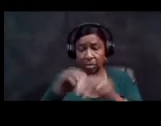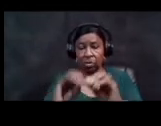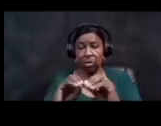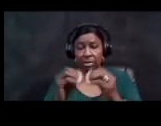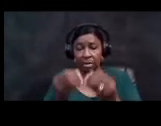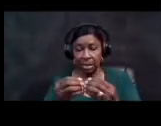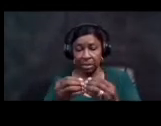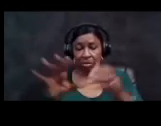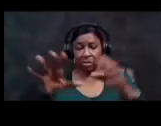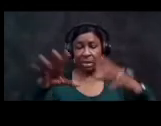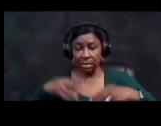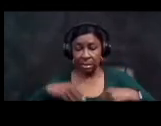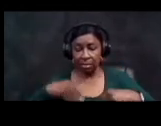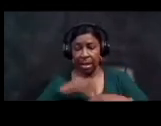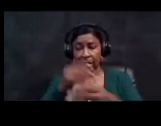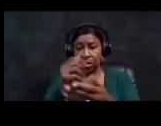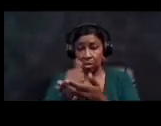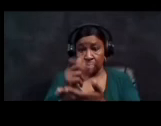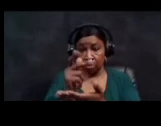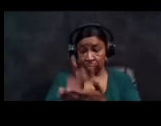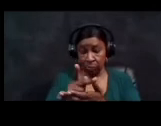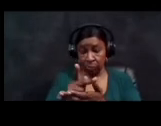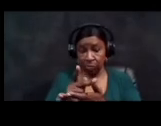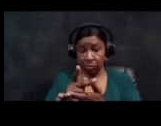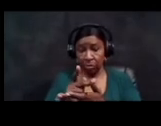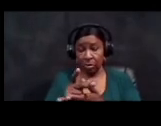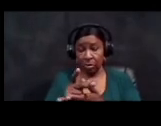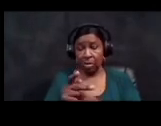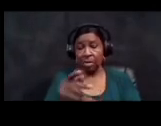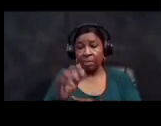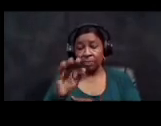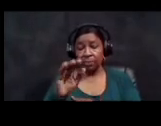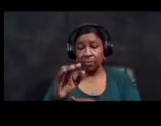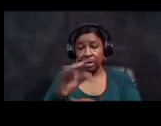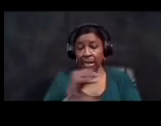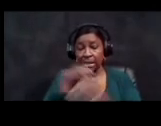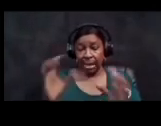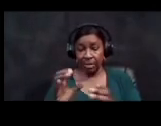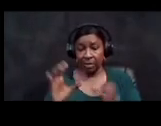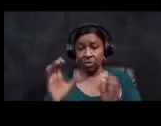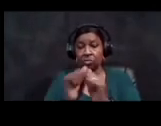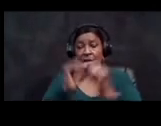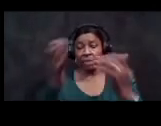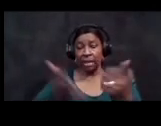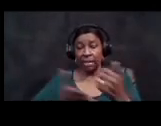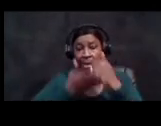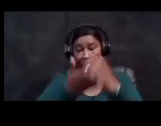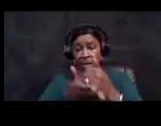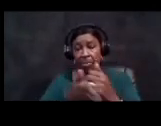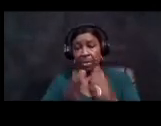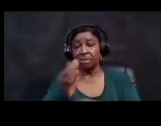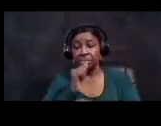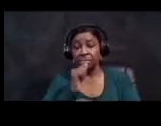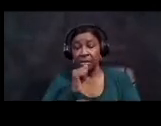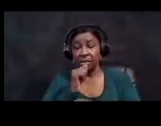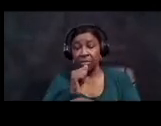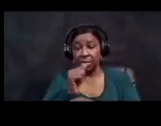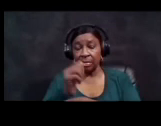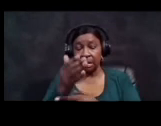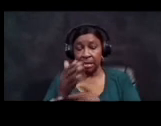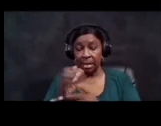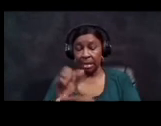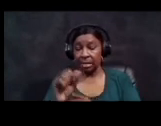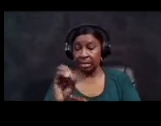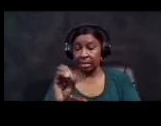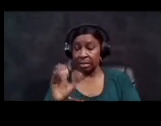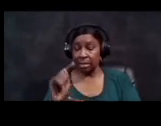and improve detention operations and activities without the assistance of the private sector. So the obvious